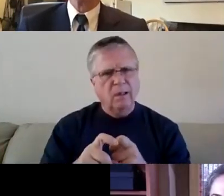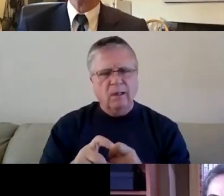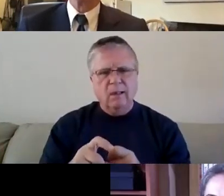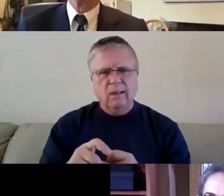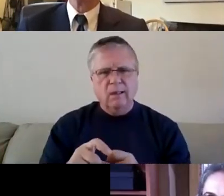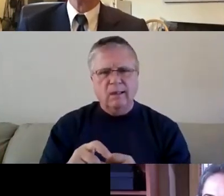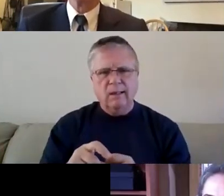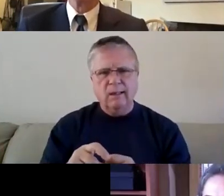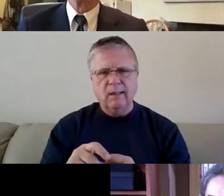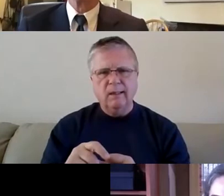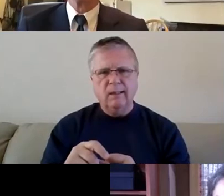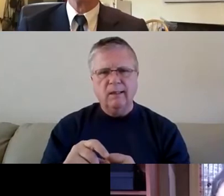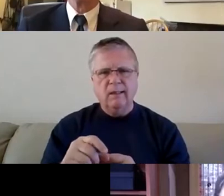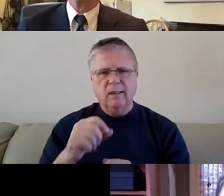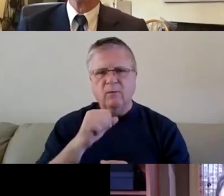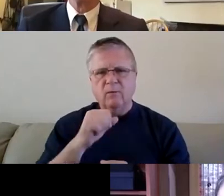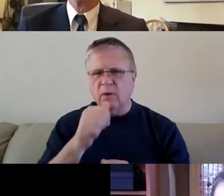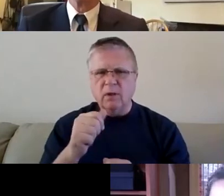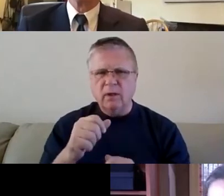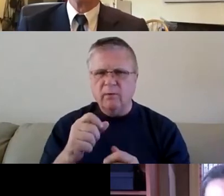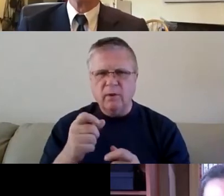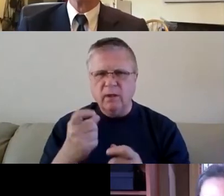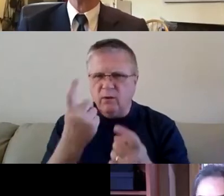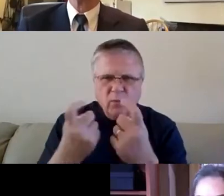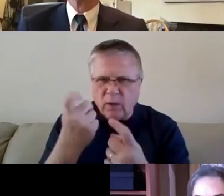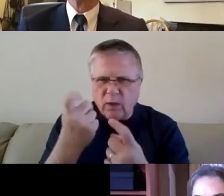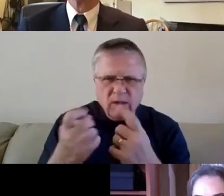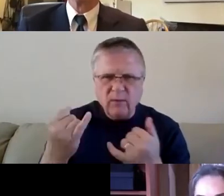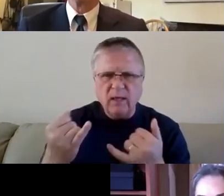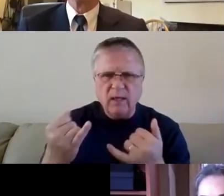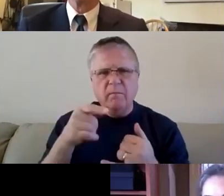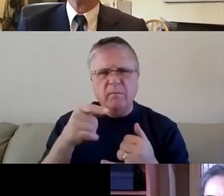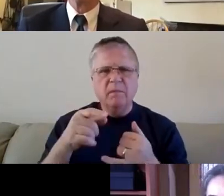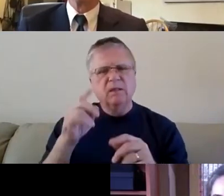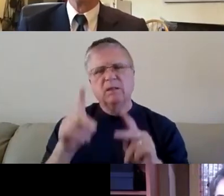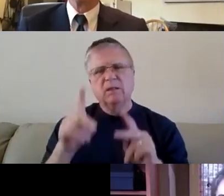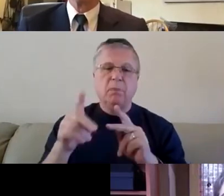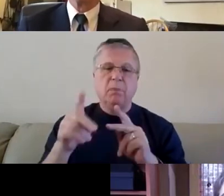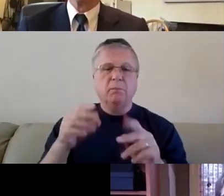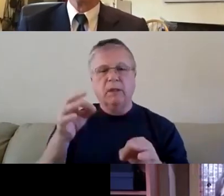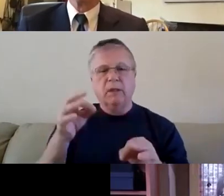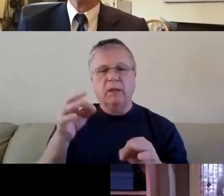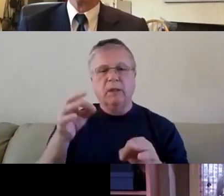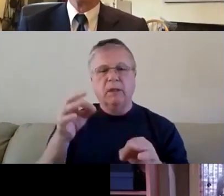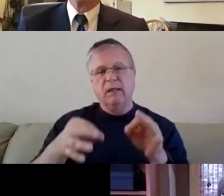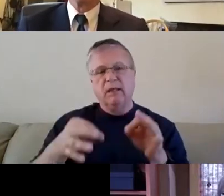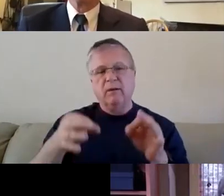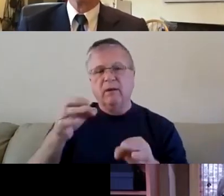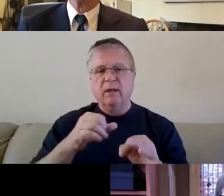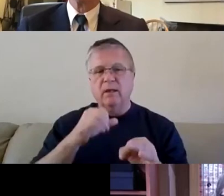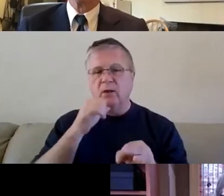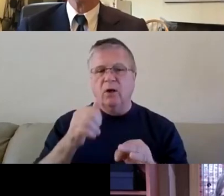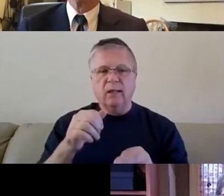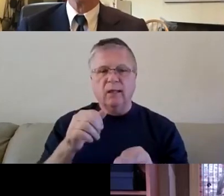interrogative here, right, Mr. Chair? This is a public hearing, not really like a post agenda or anything like that.